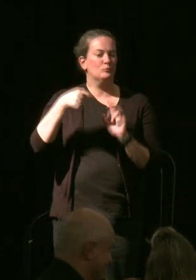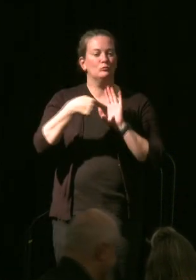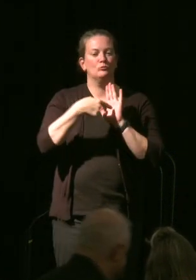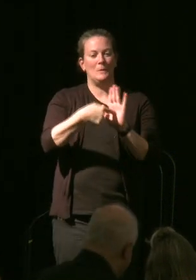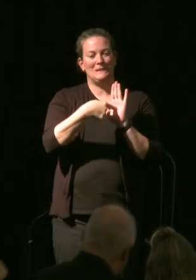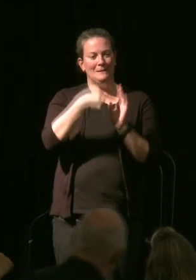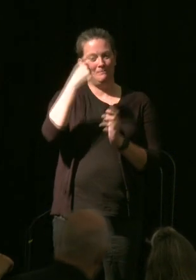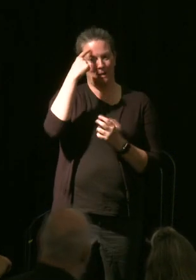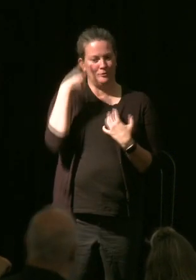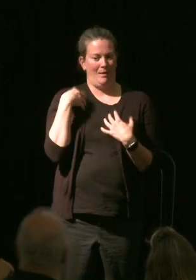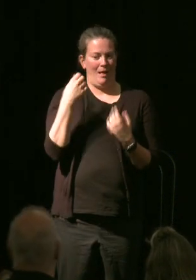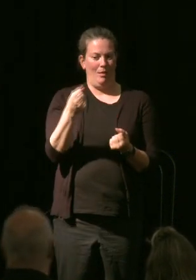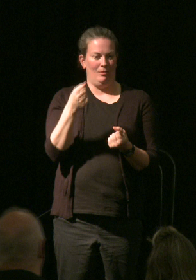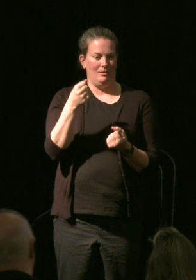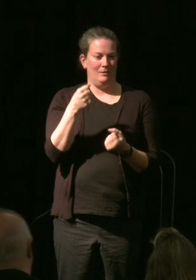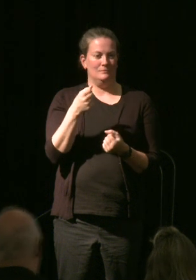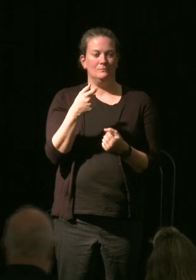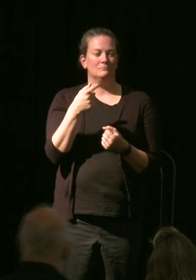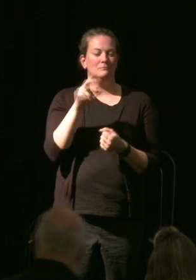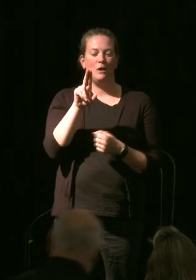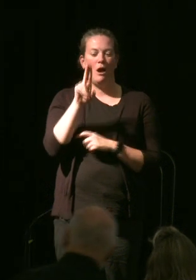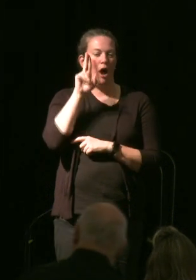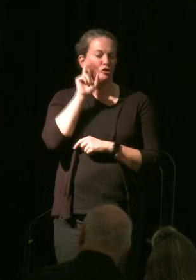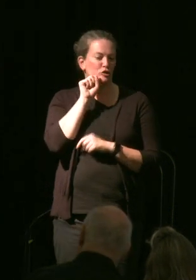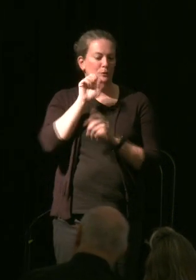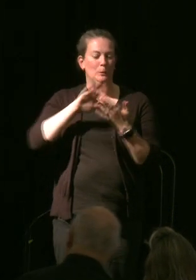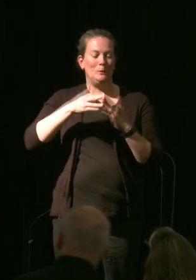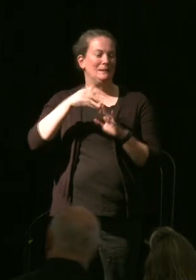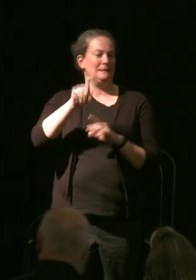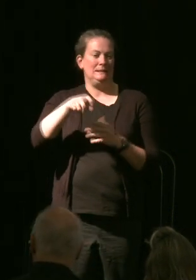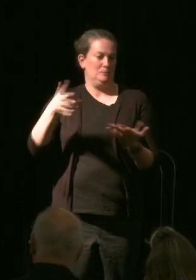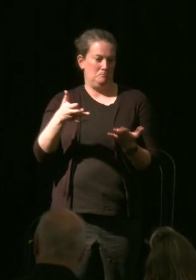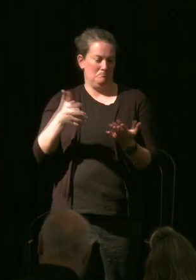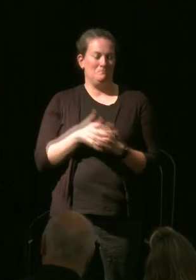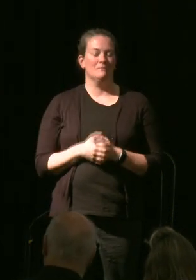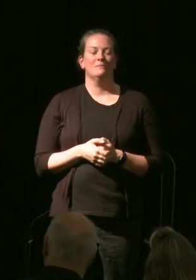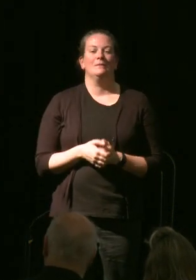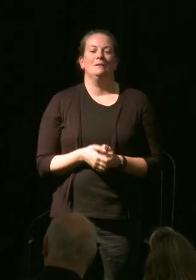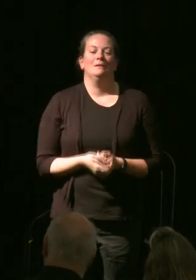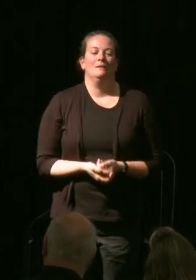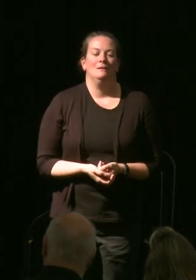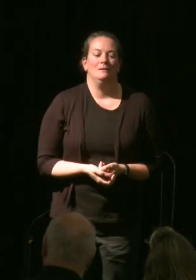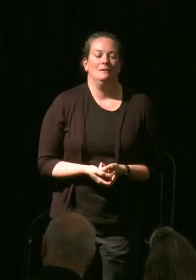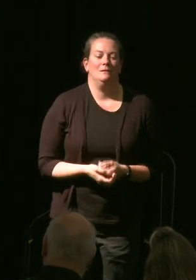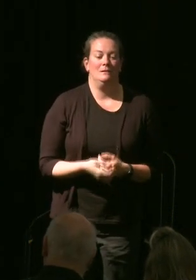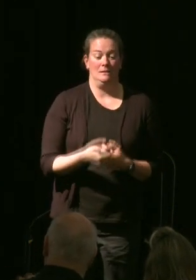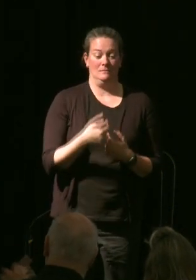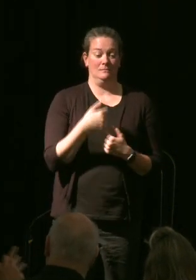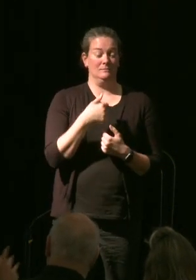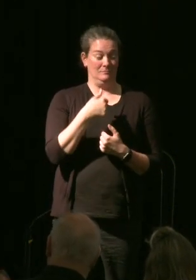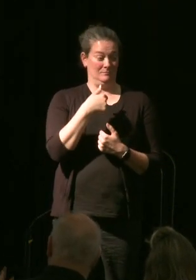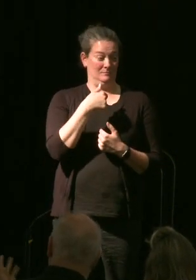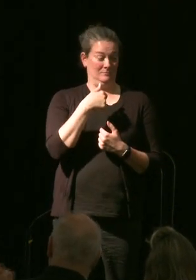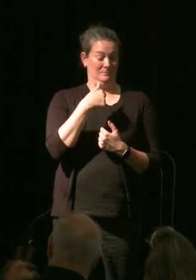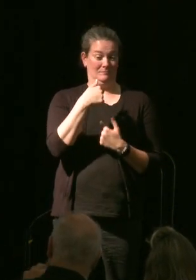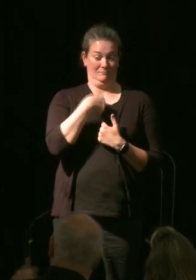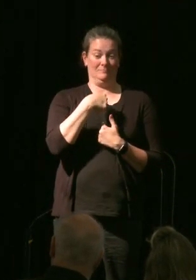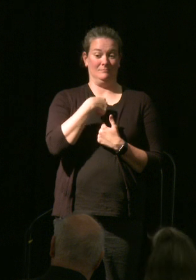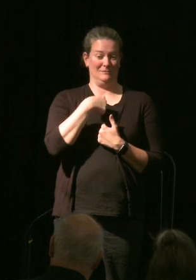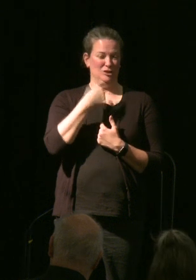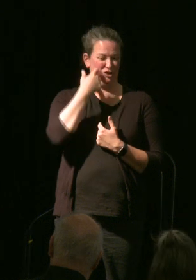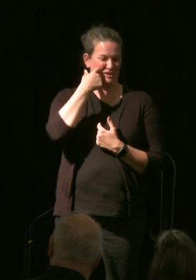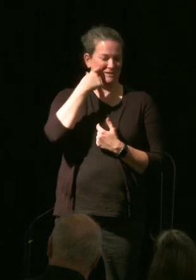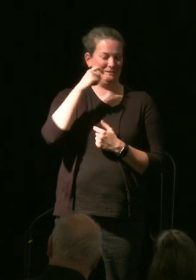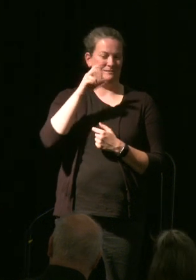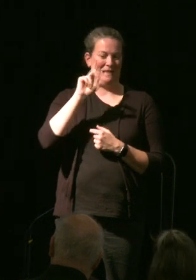Usher community, step 1 and beyond. I was diagnosed with Usher syndrome this last year. Rebecca is one of the first people that I